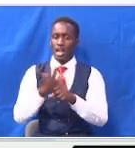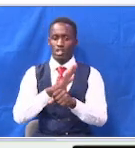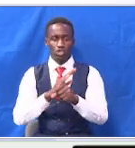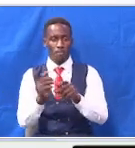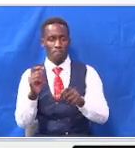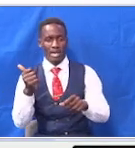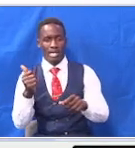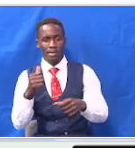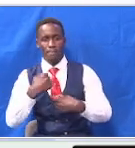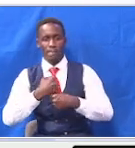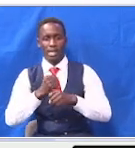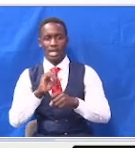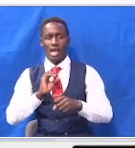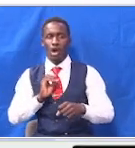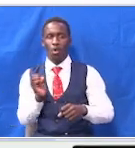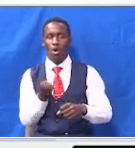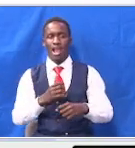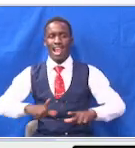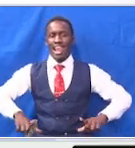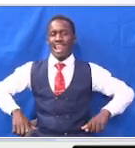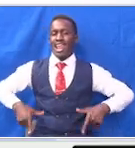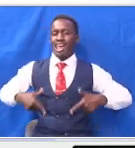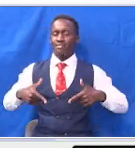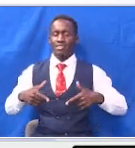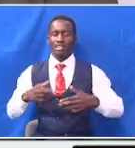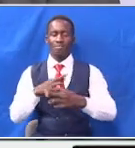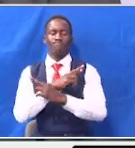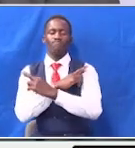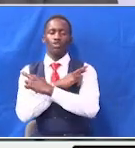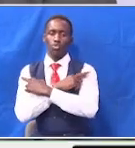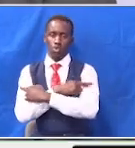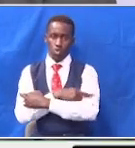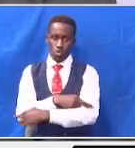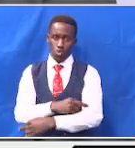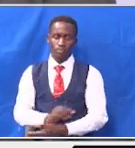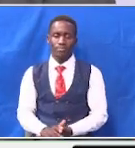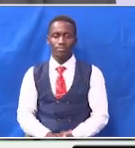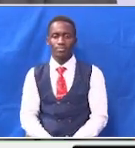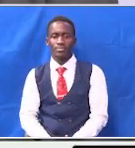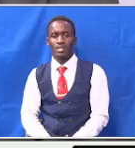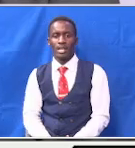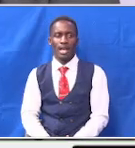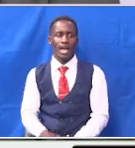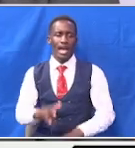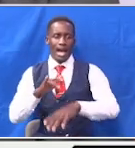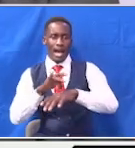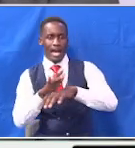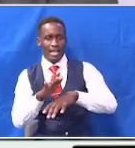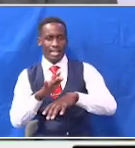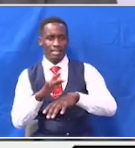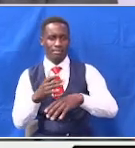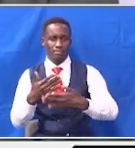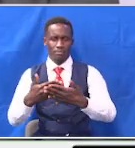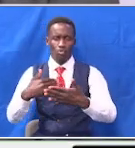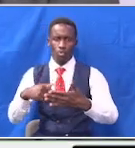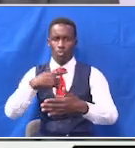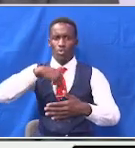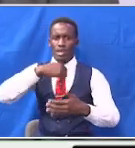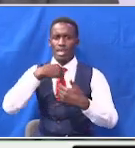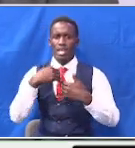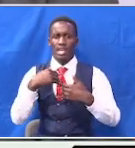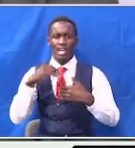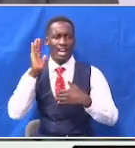lives much more comfortable. Earlier on, there was criticism of this government about not being able to communicate